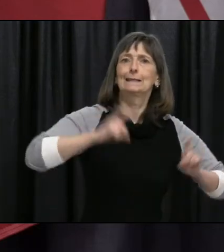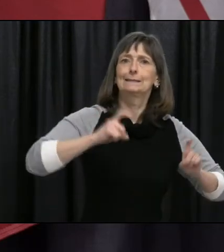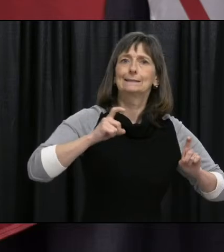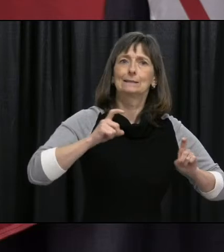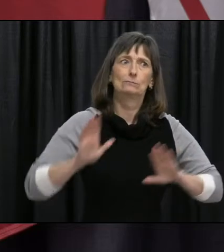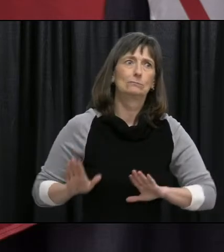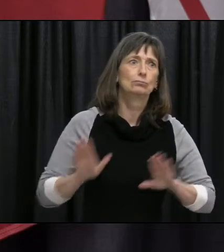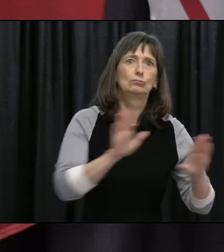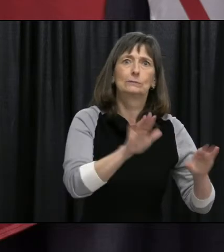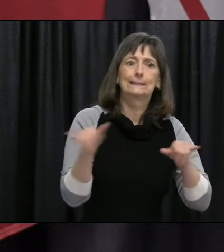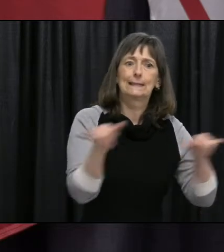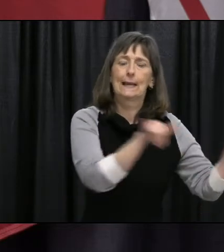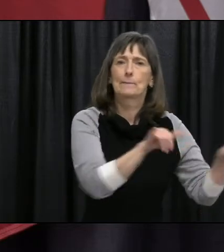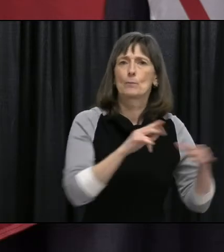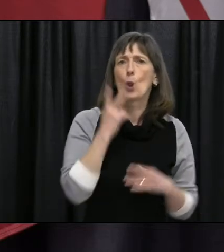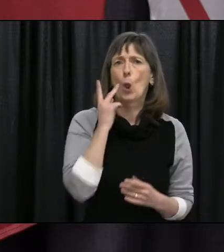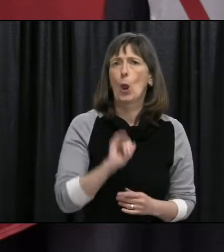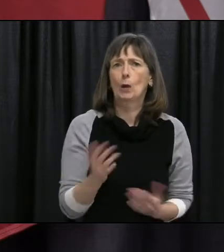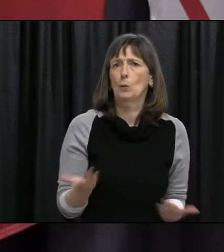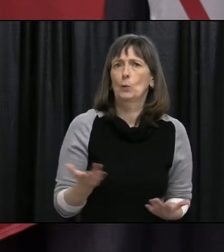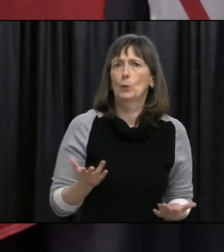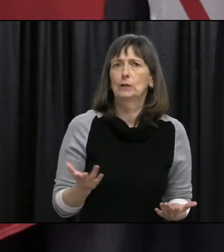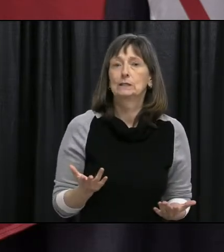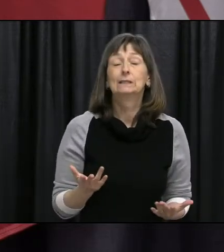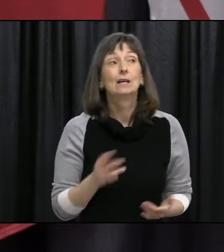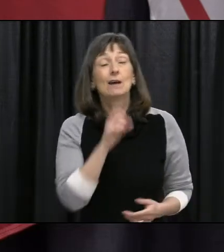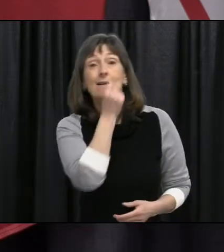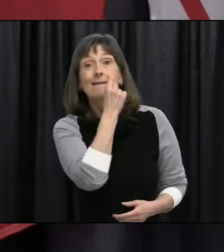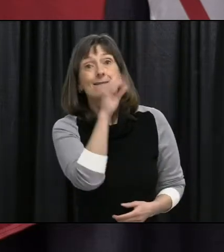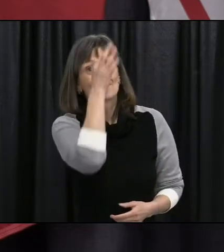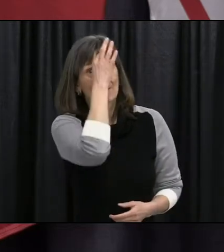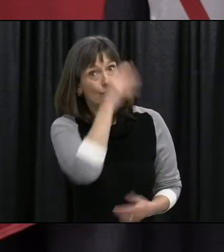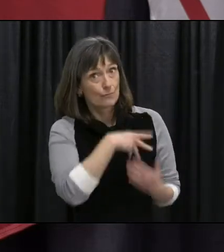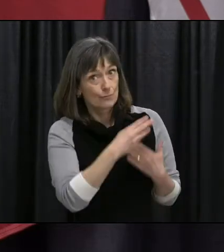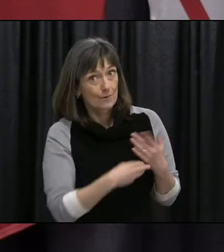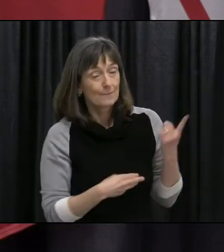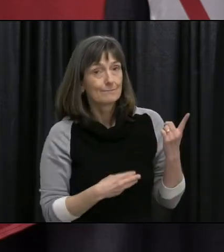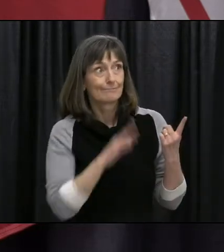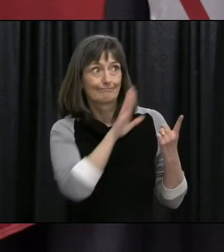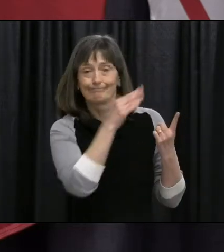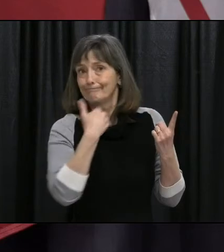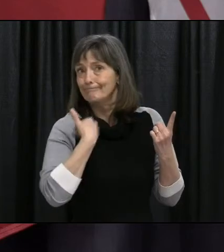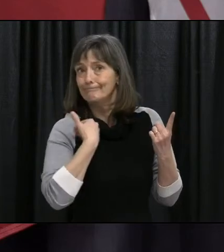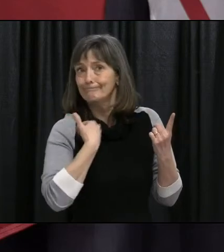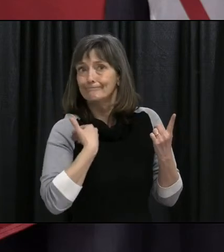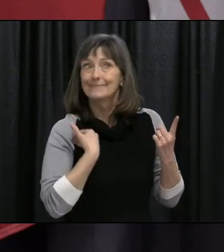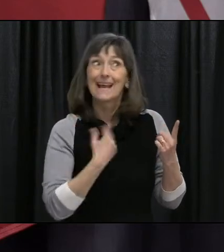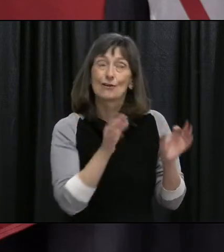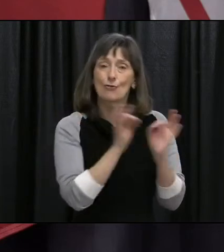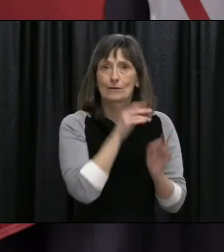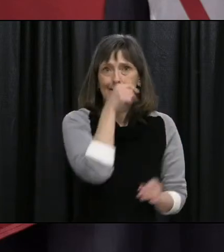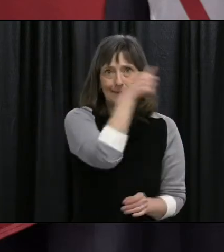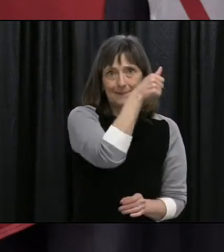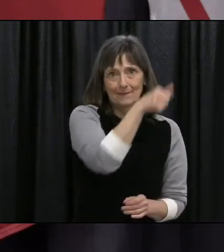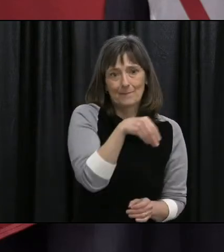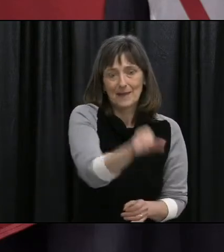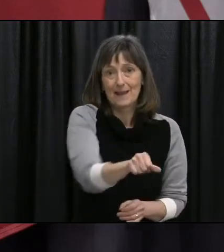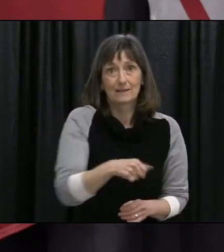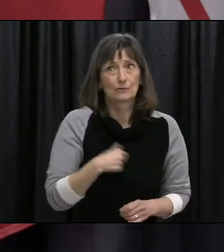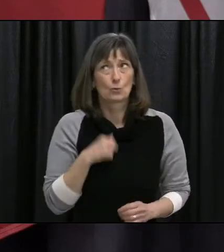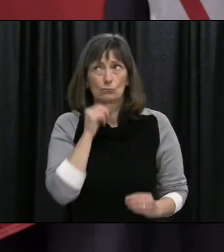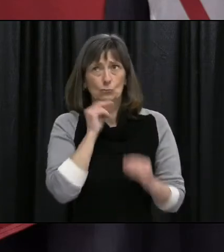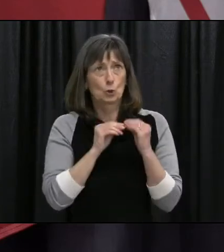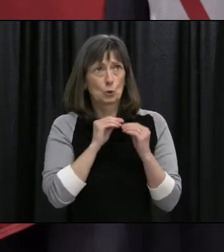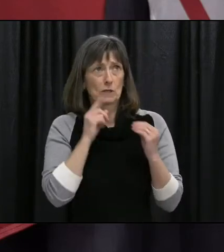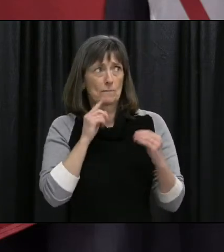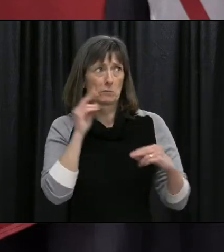be for Canadians as well. This is a federal program, a federal responsibility, and a federal cost. So really no